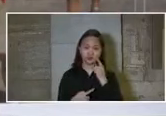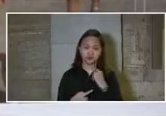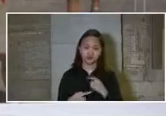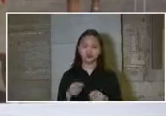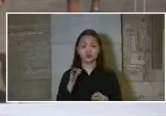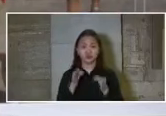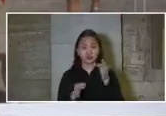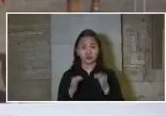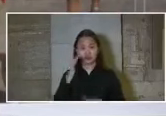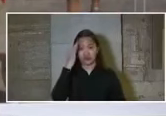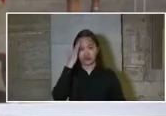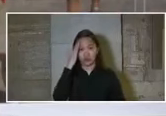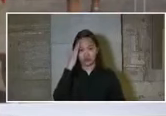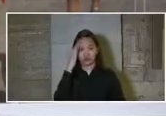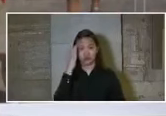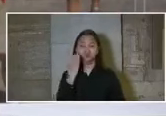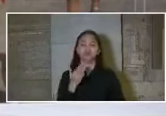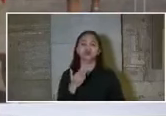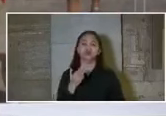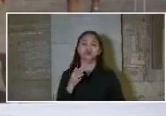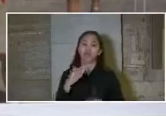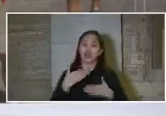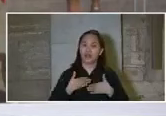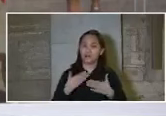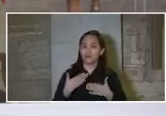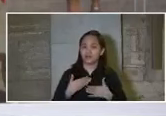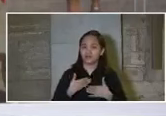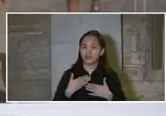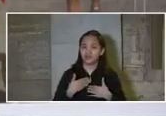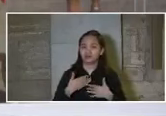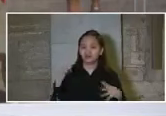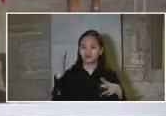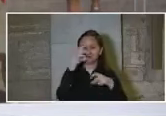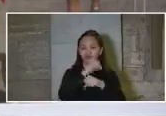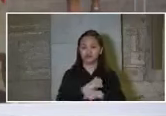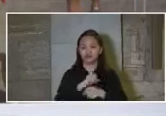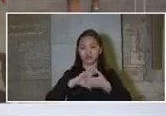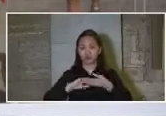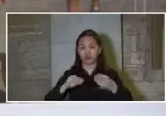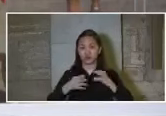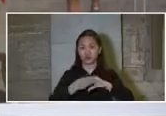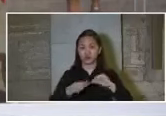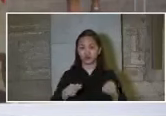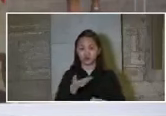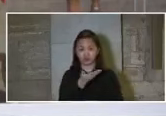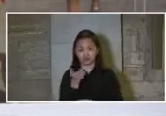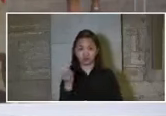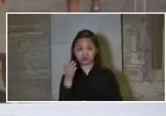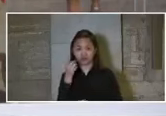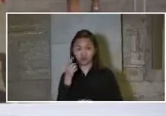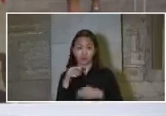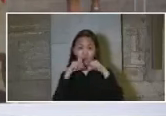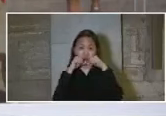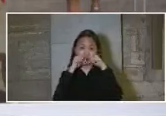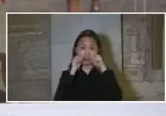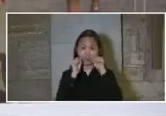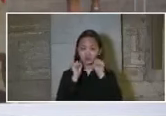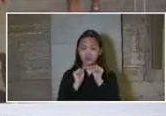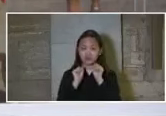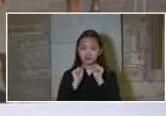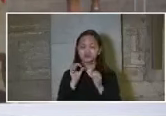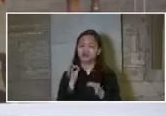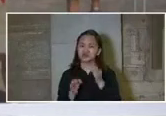Kung alam natin na happy ending ang kwento, malulungkot pa ba tayo? Kung alam natin na